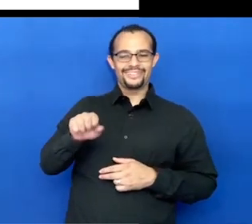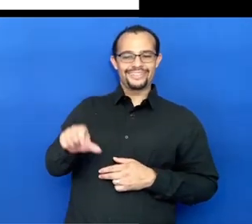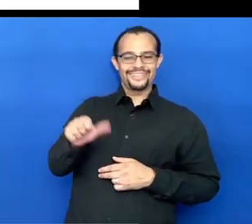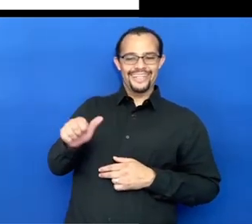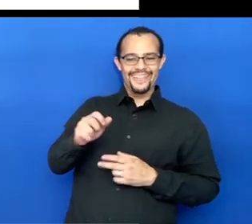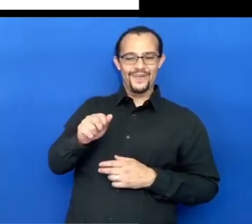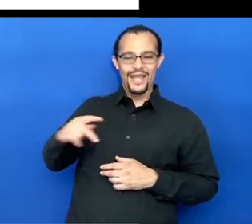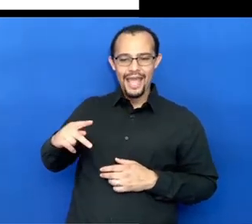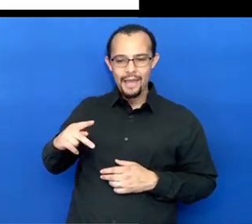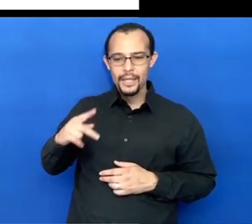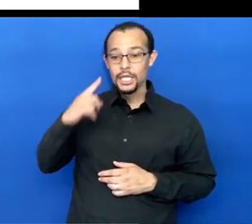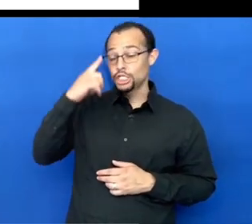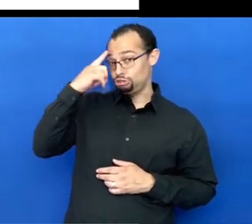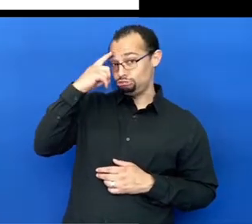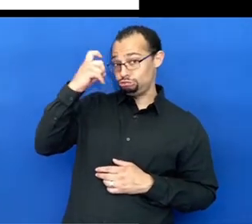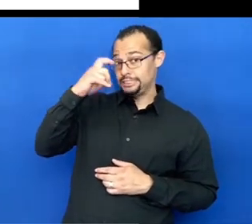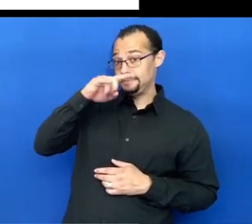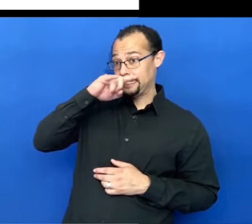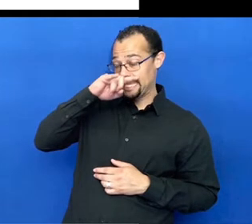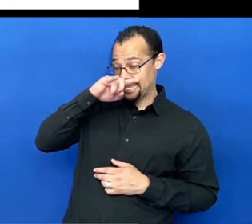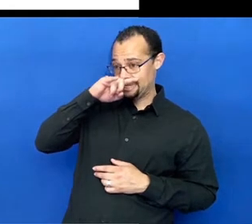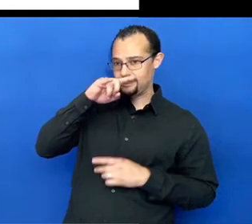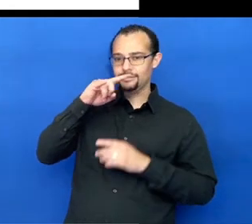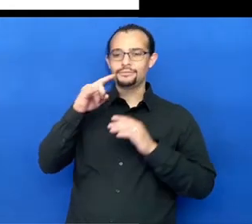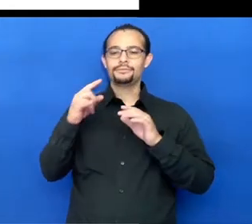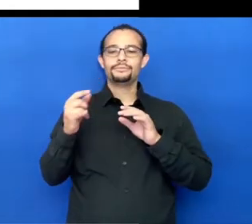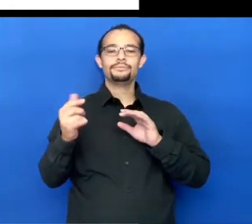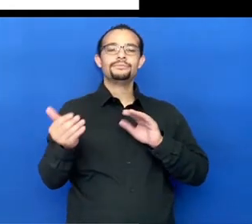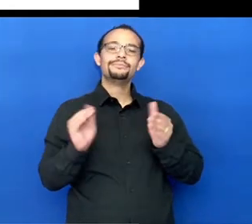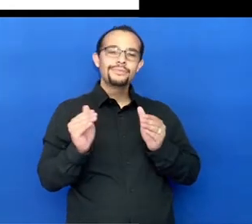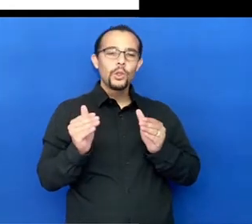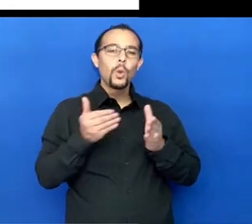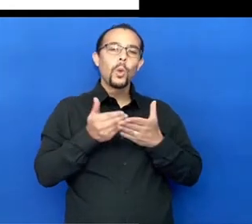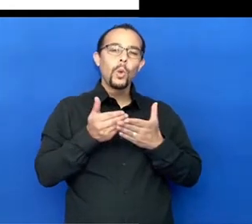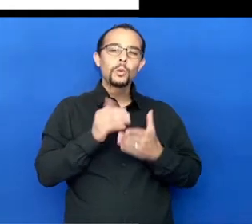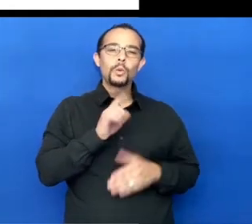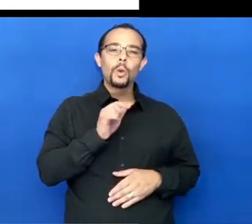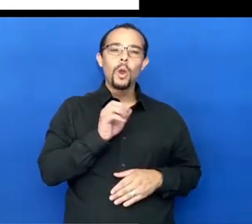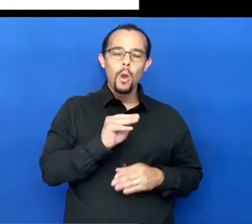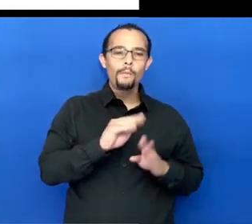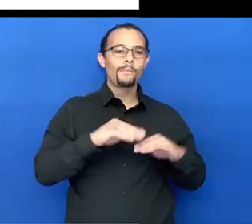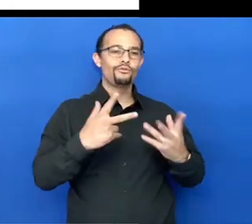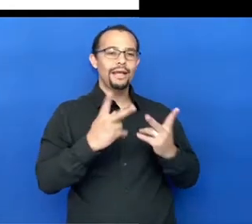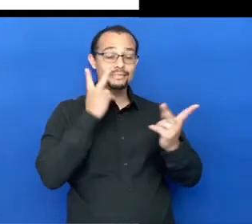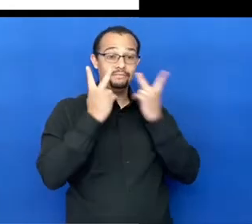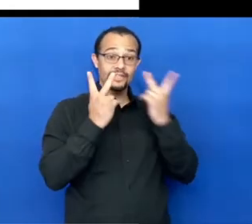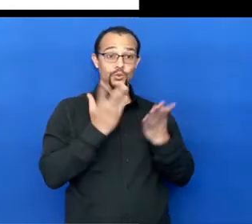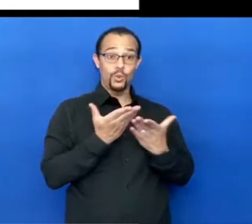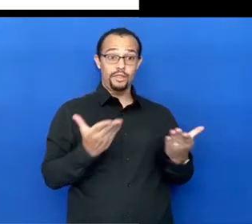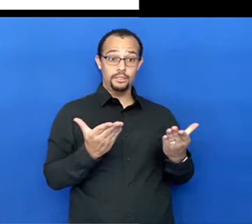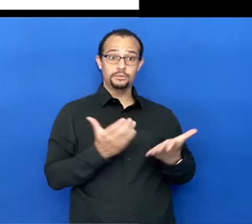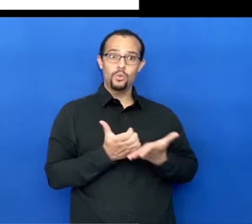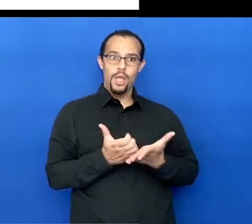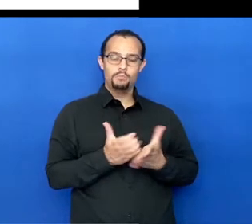more. And Dreamy Kid is very similar to Calm, but it's visualizations